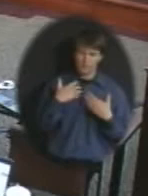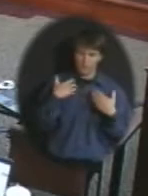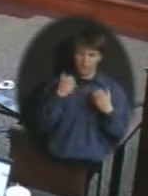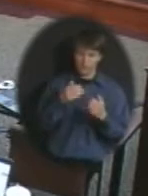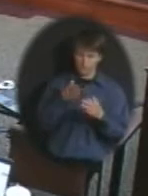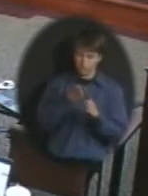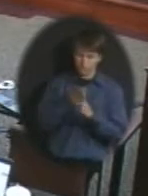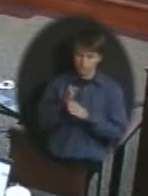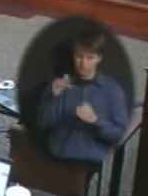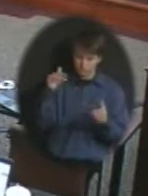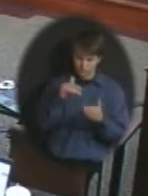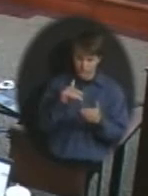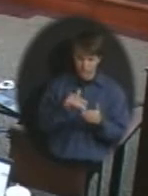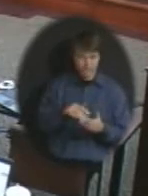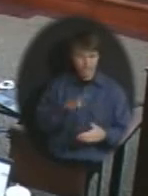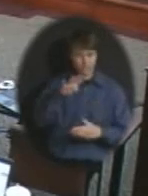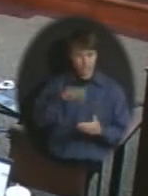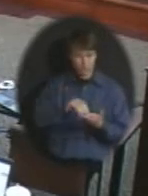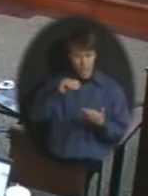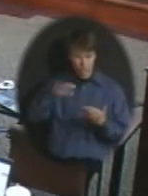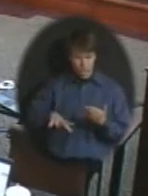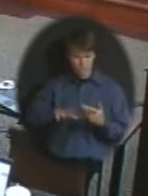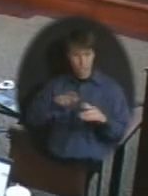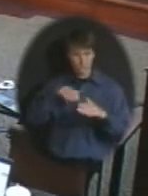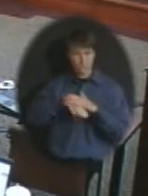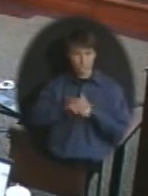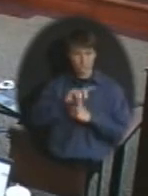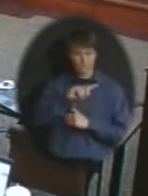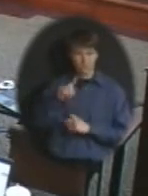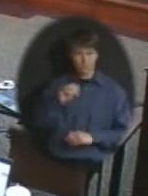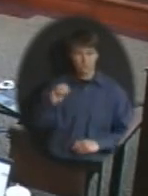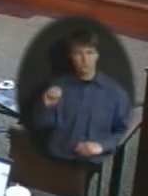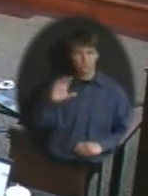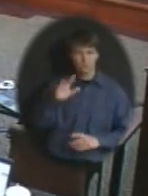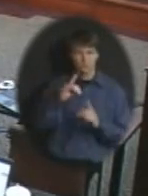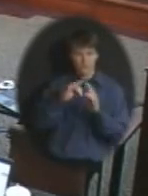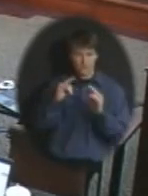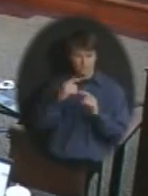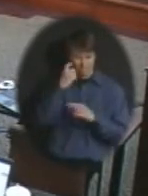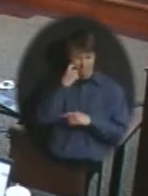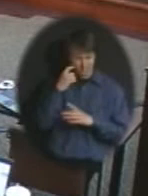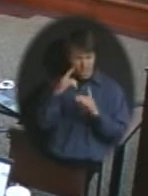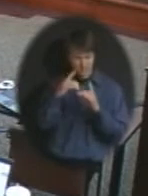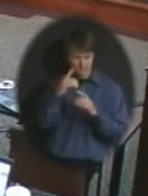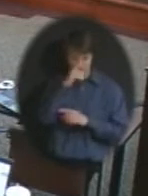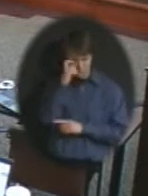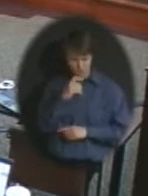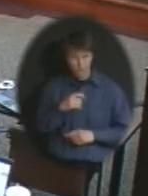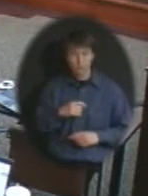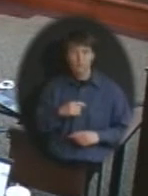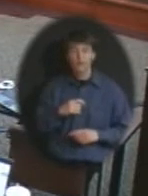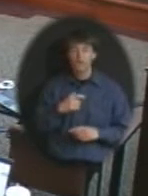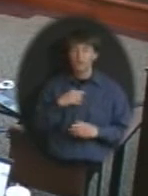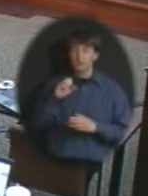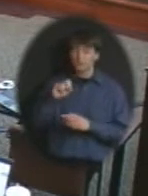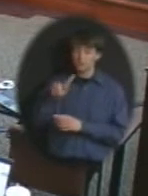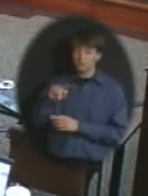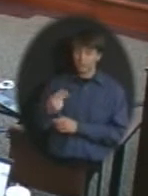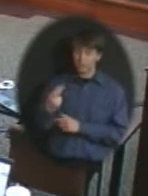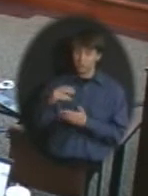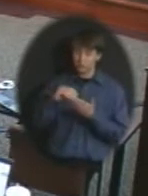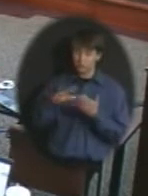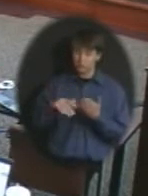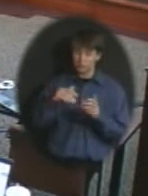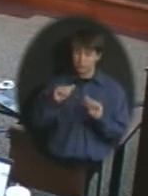Health Program students participated in the initial zoo camp this past summer. Sophomores are able to learn about careers related to animal